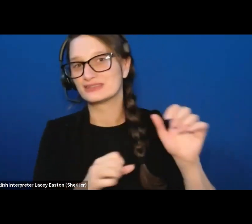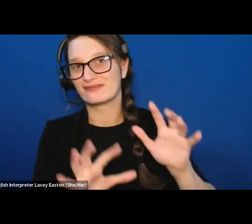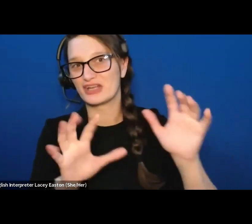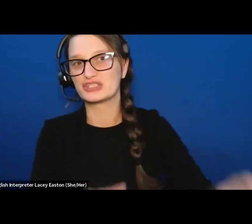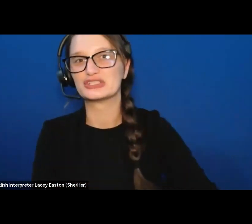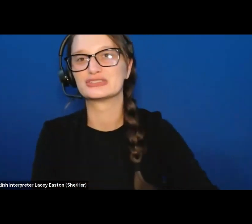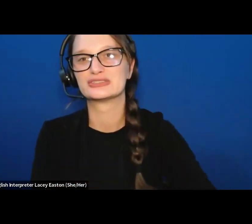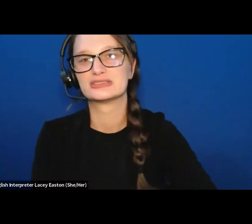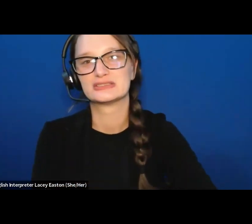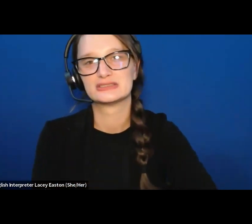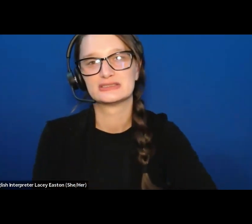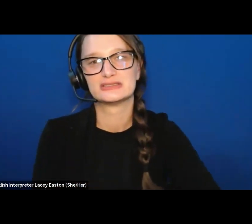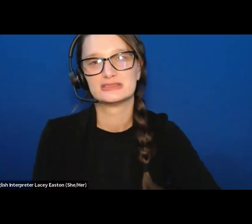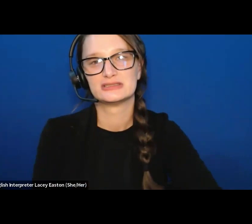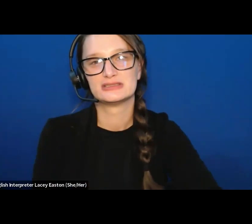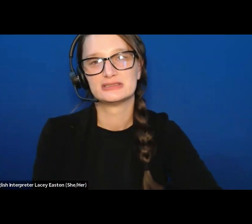All right, so let me share my screen.